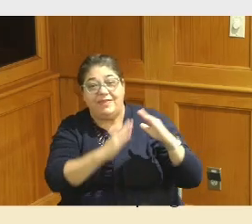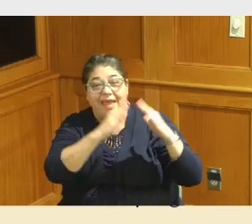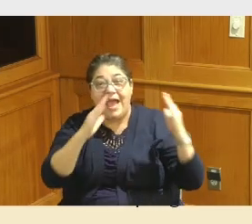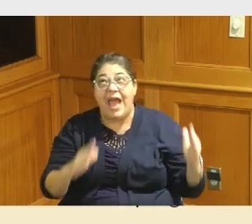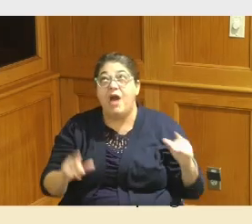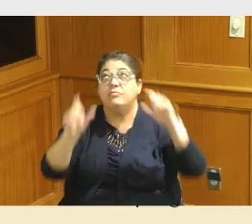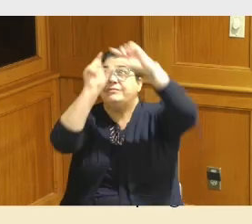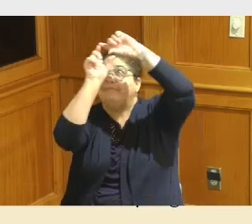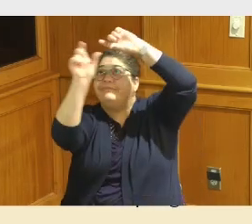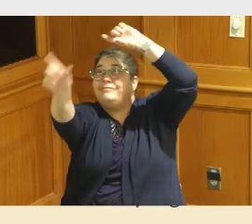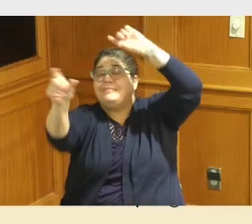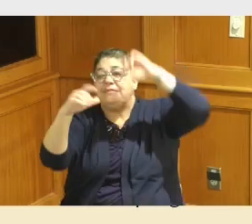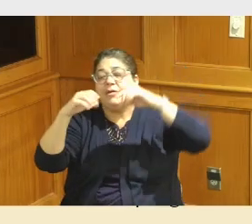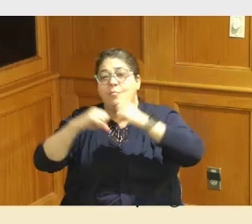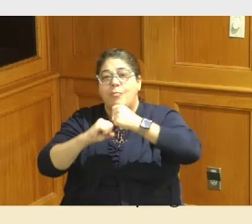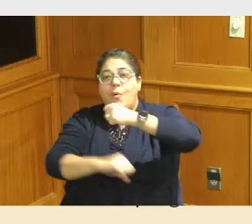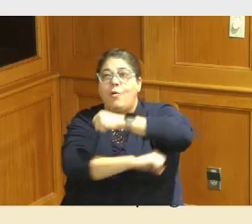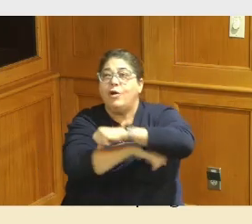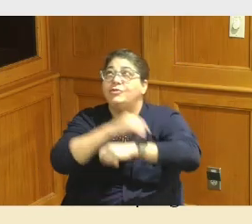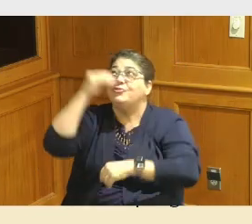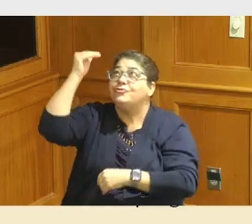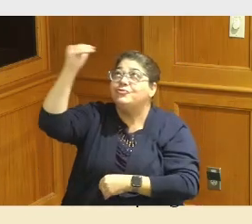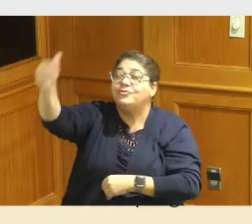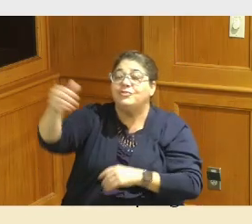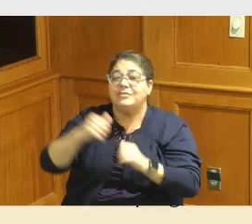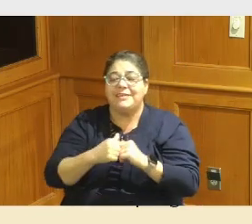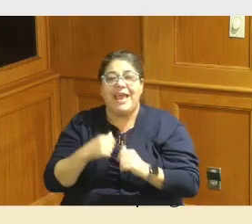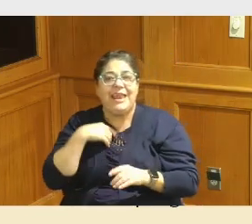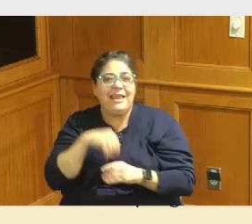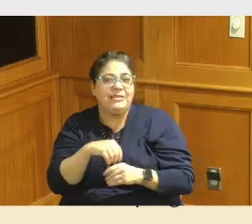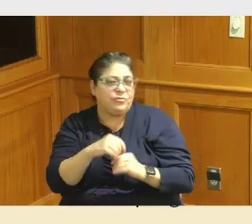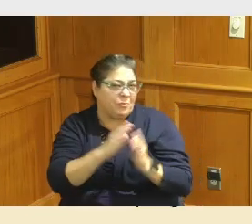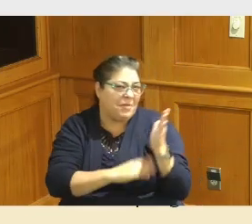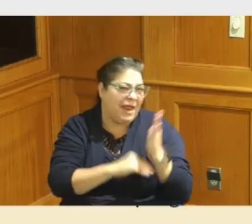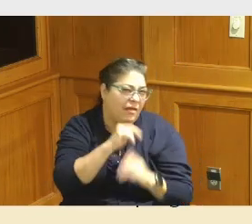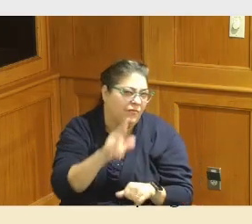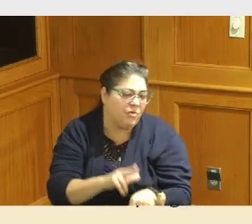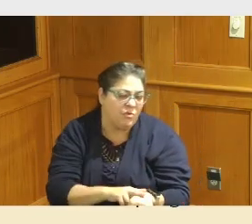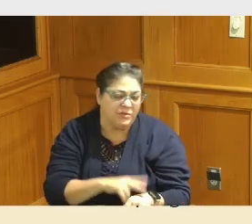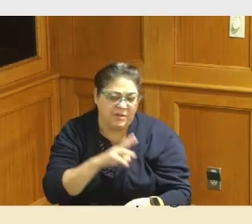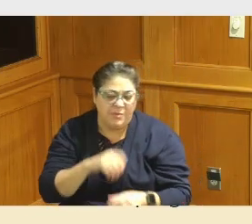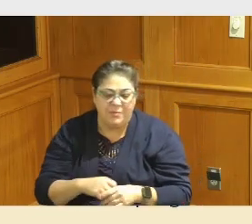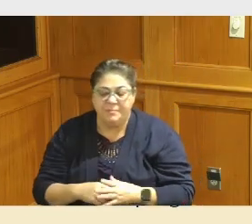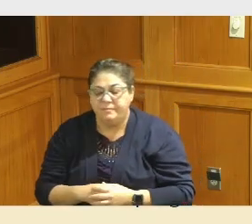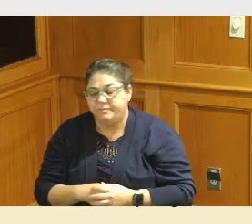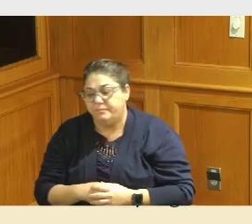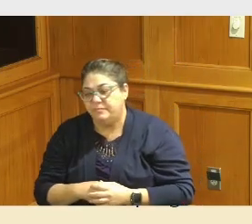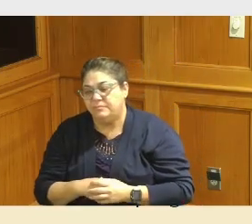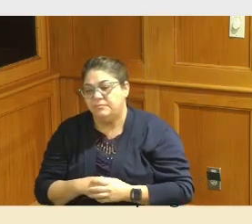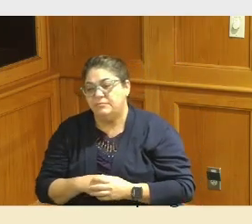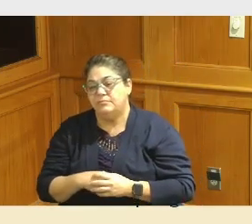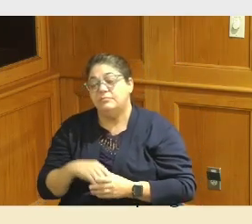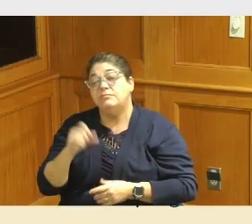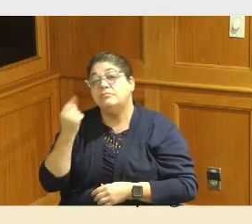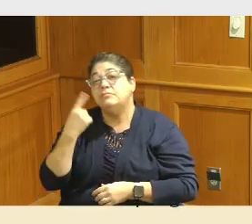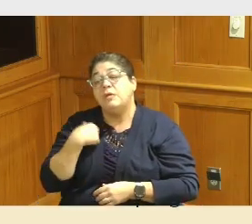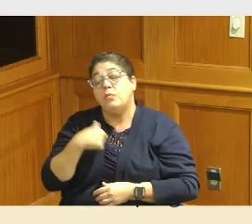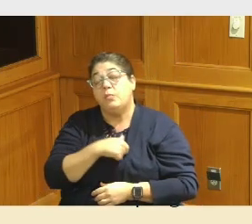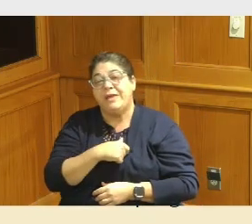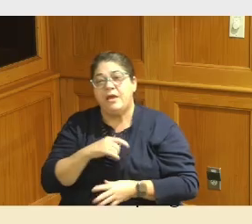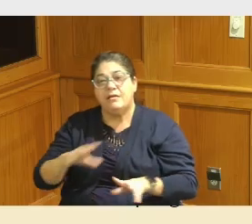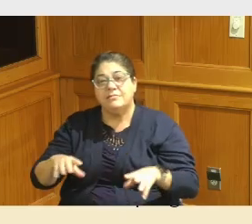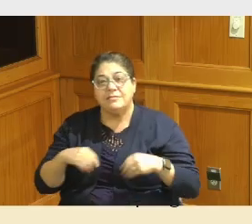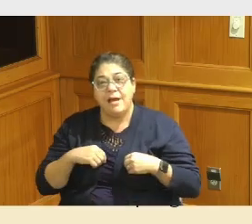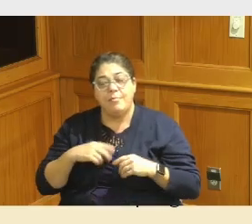soffits, interior and exterior painting, of course. So we were able to accept applications. We have